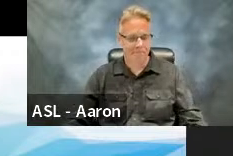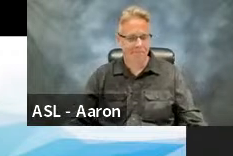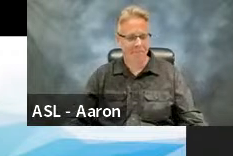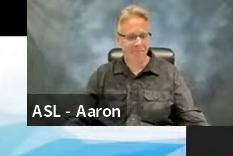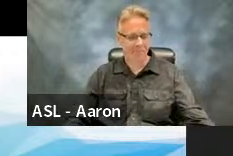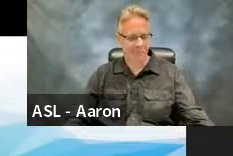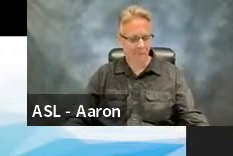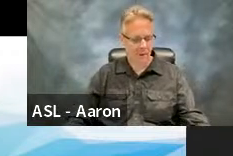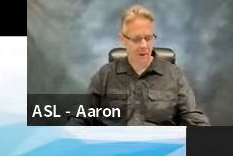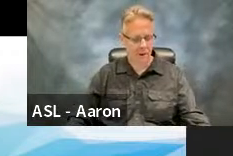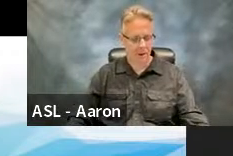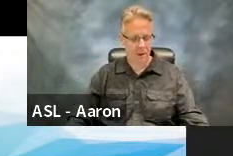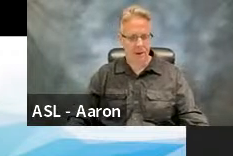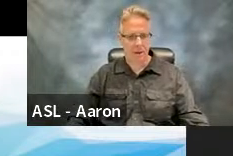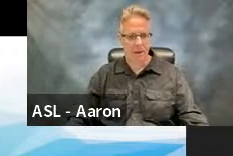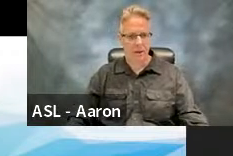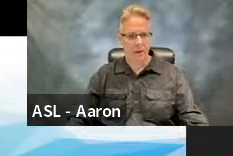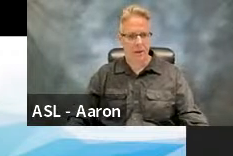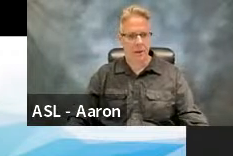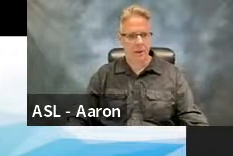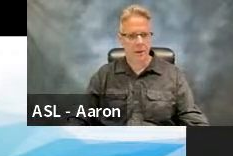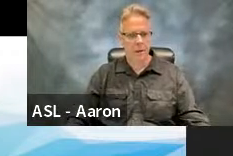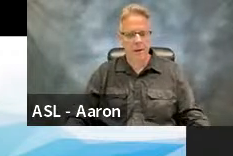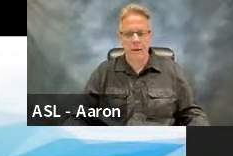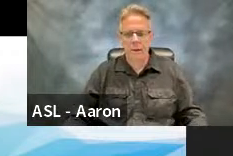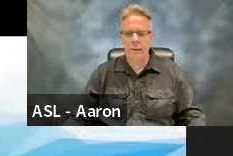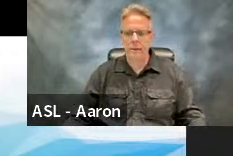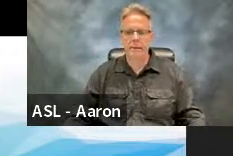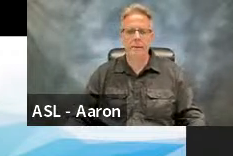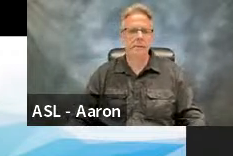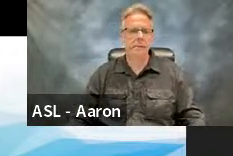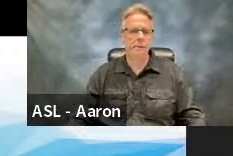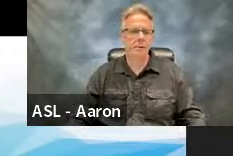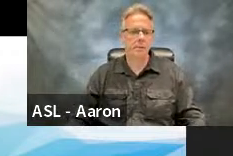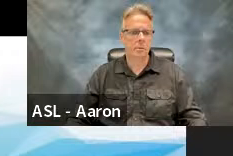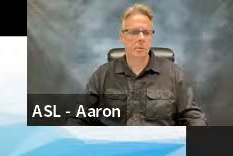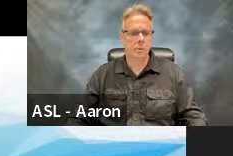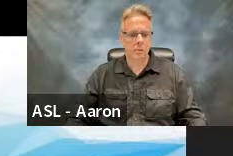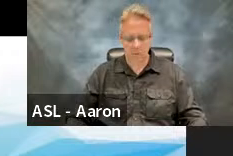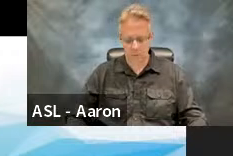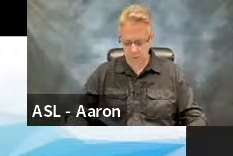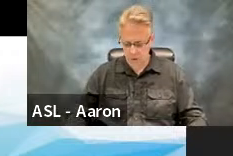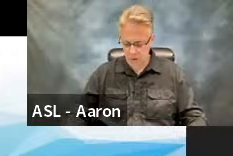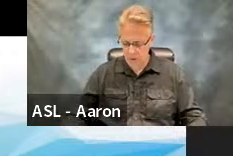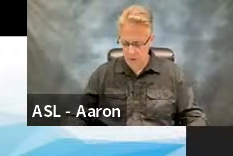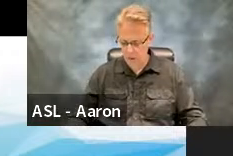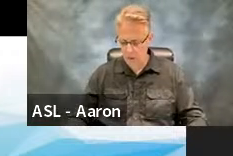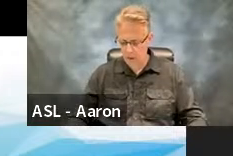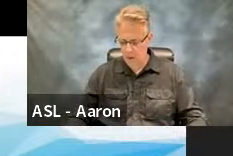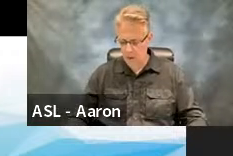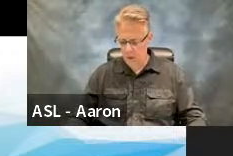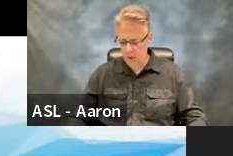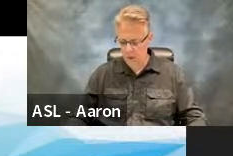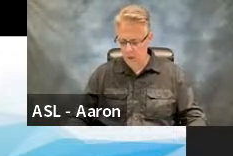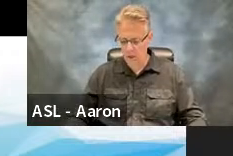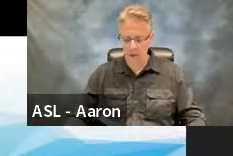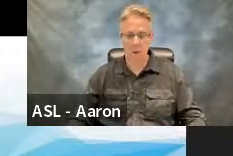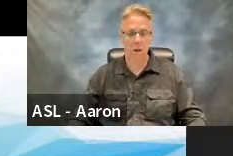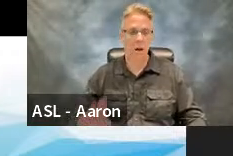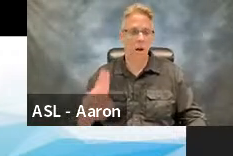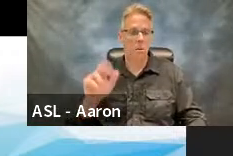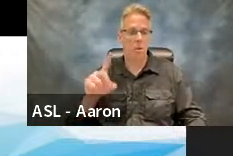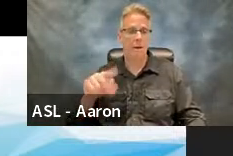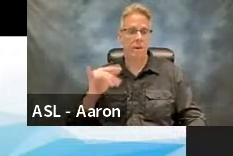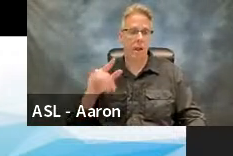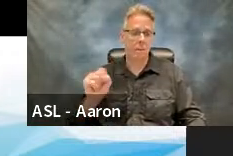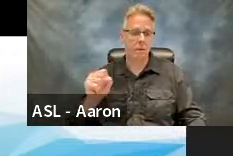right. Thank you. Next up, we are going to invite Brad Phillips and Casey Lyles